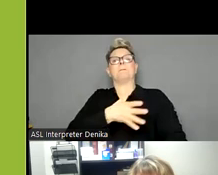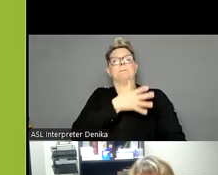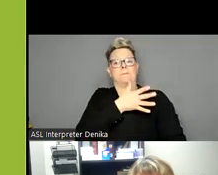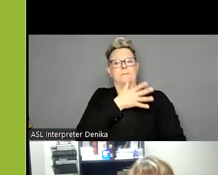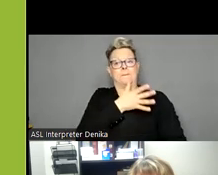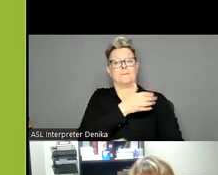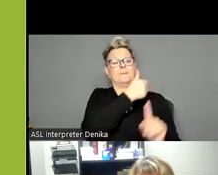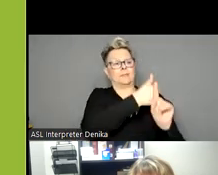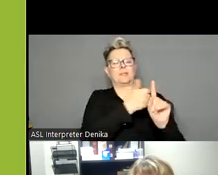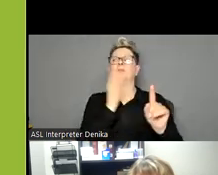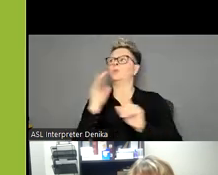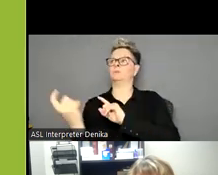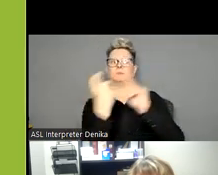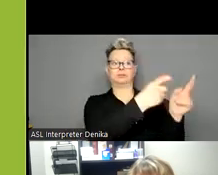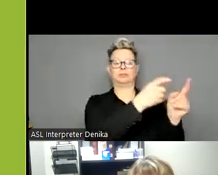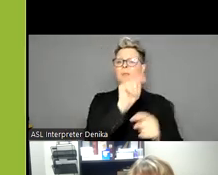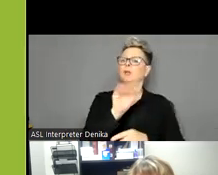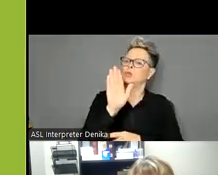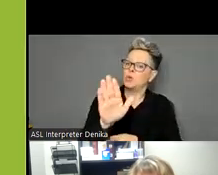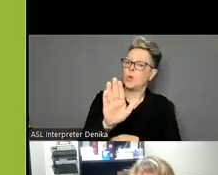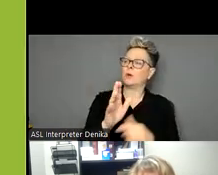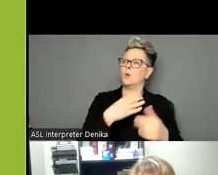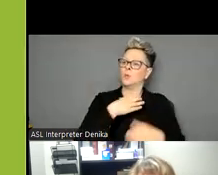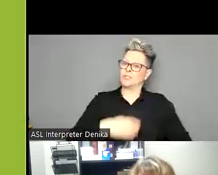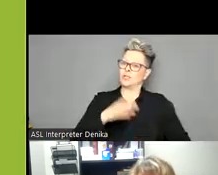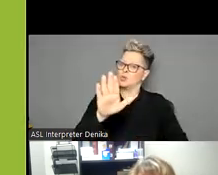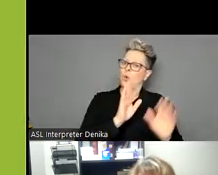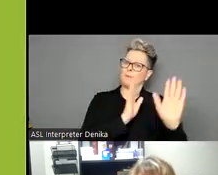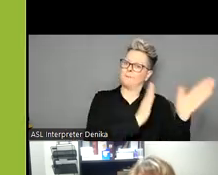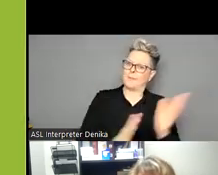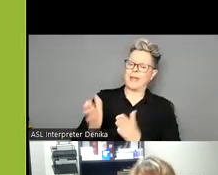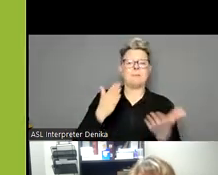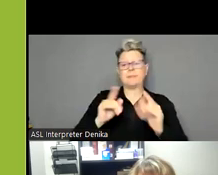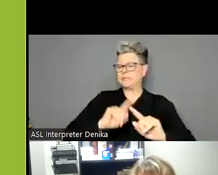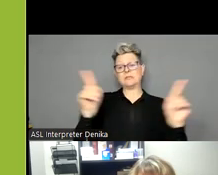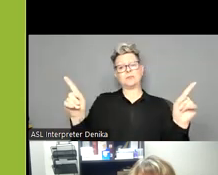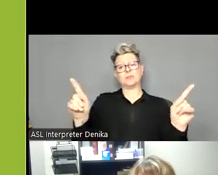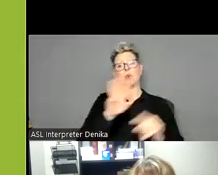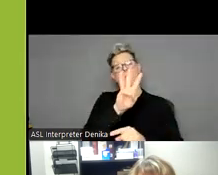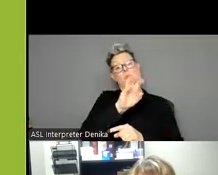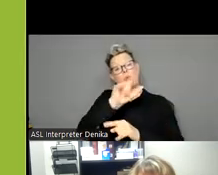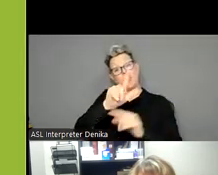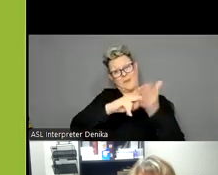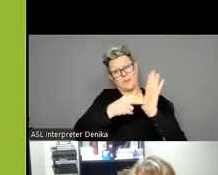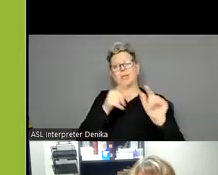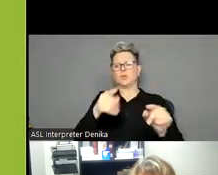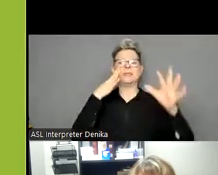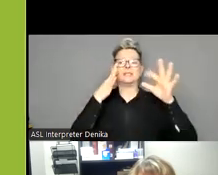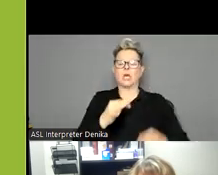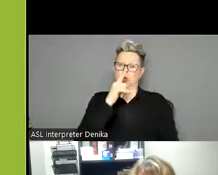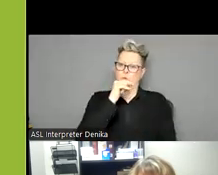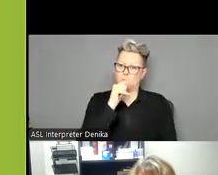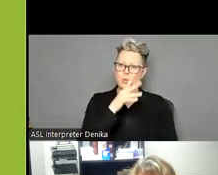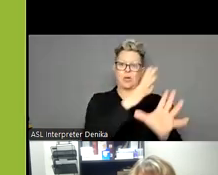of course, your wishes might be different from that. And a will gives you the power to decide exactly who